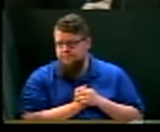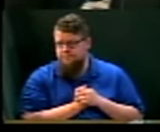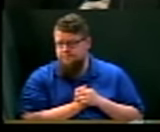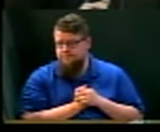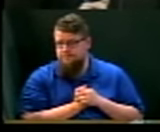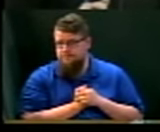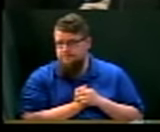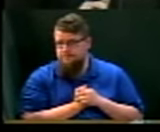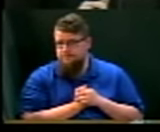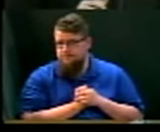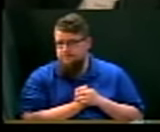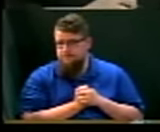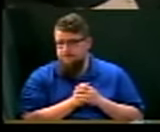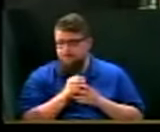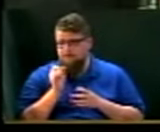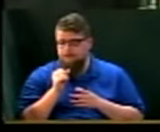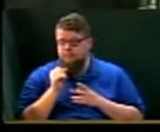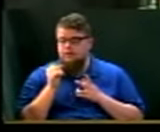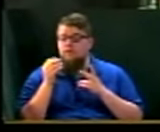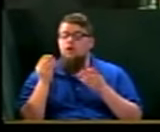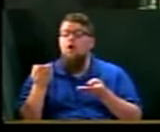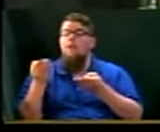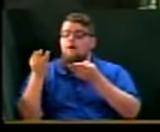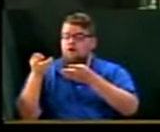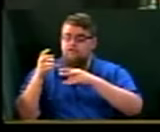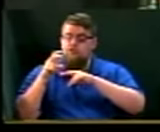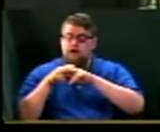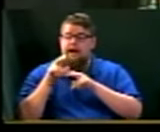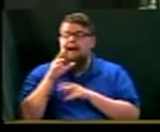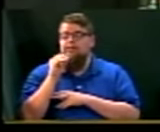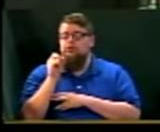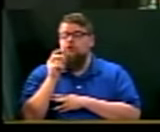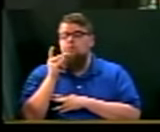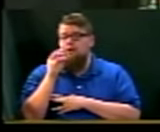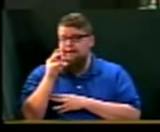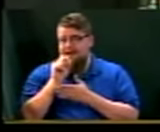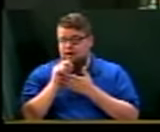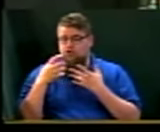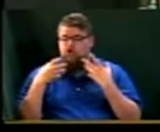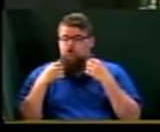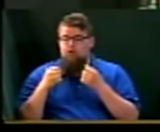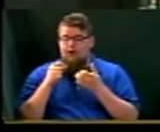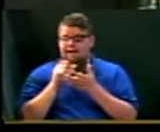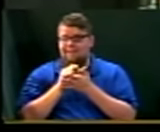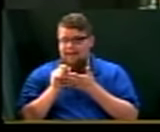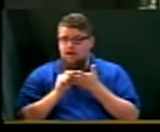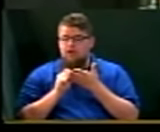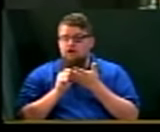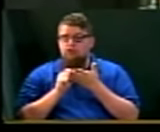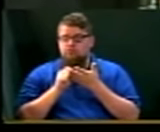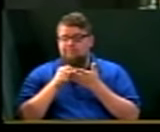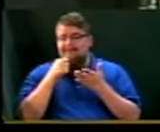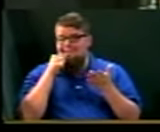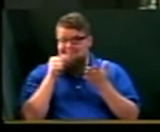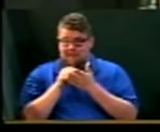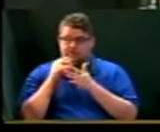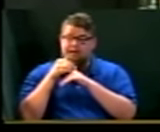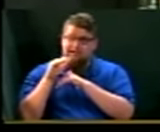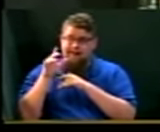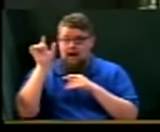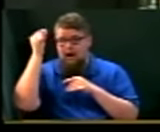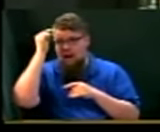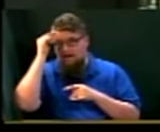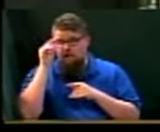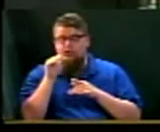You want to hear it again? Yes. Motion for our chair and the superintendent to draft a strong letter to our legislative delegation, our Department of Education, and the